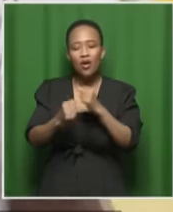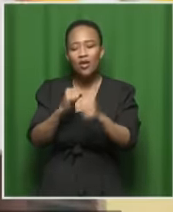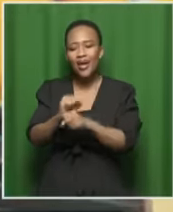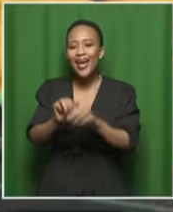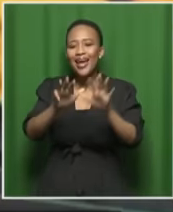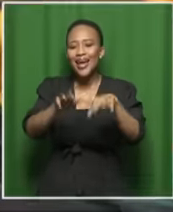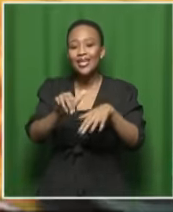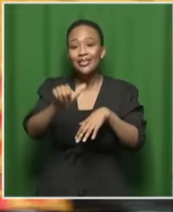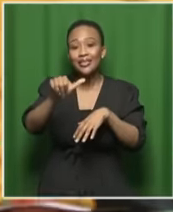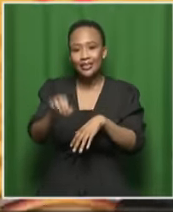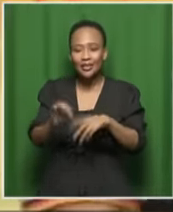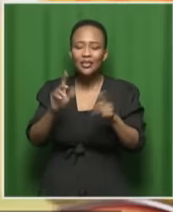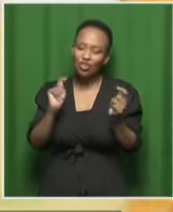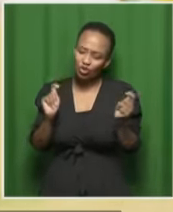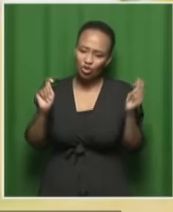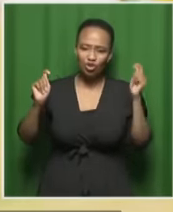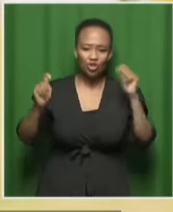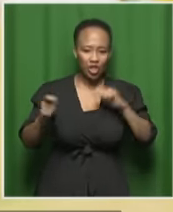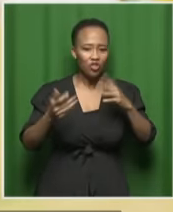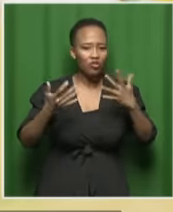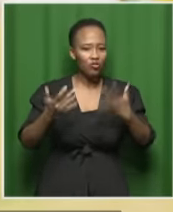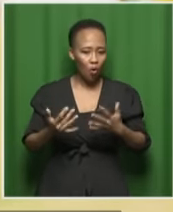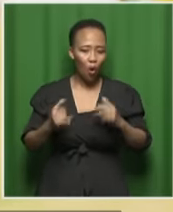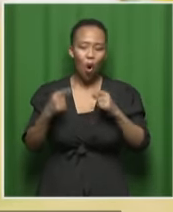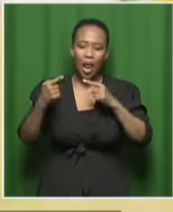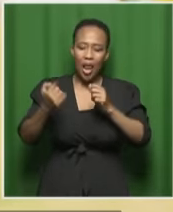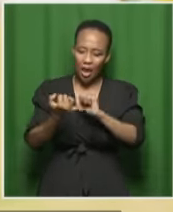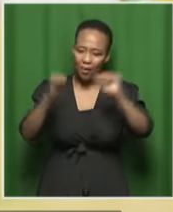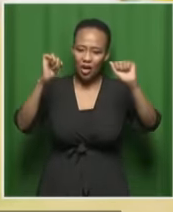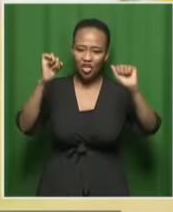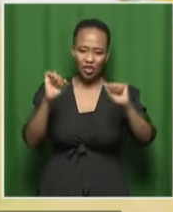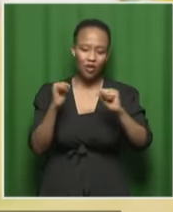points in South Africa's liberation struggle. But